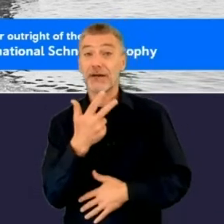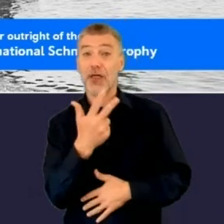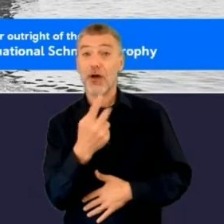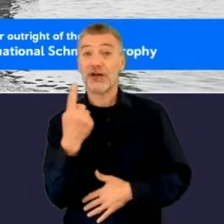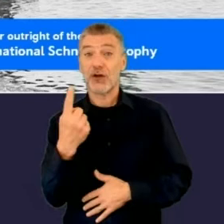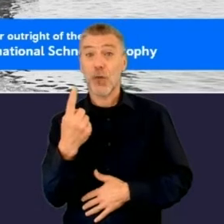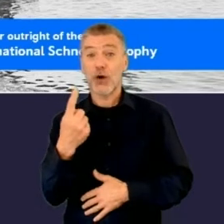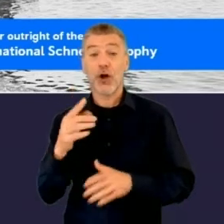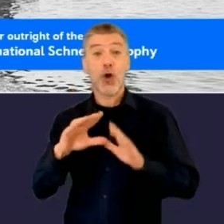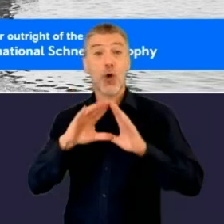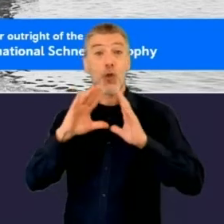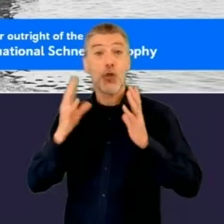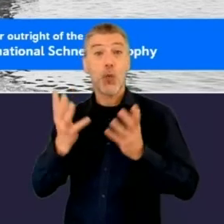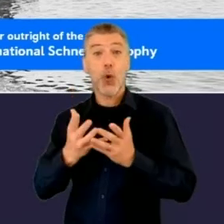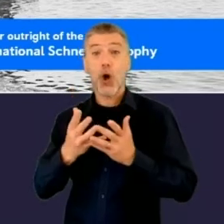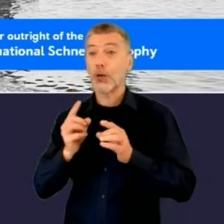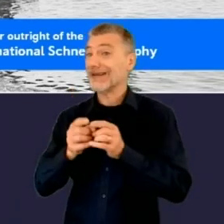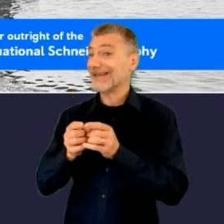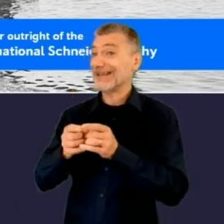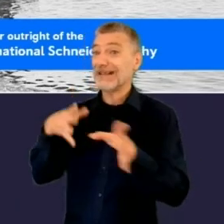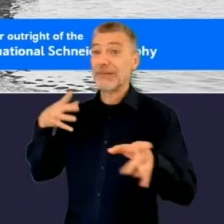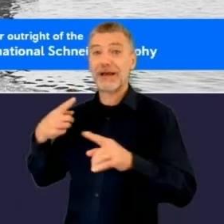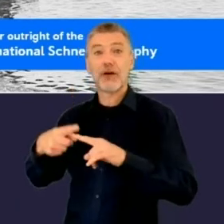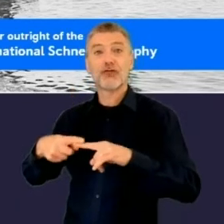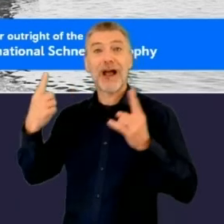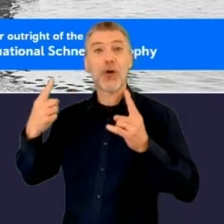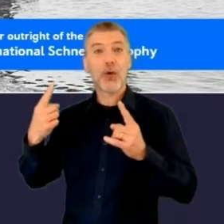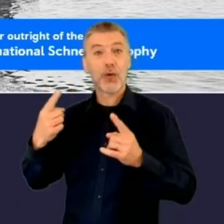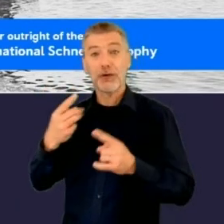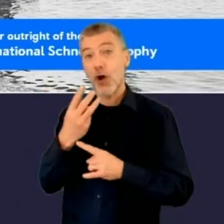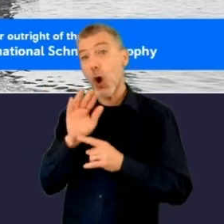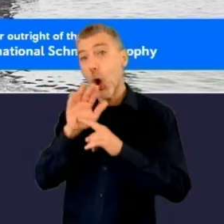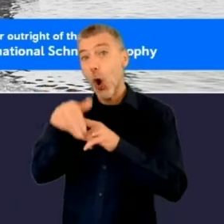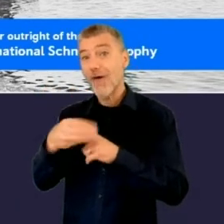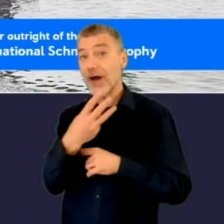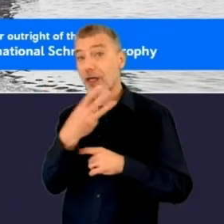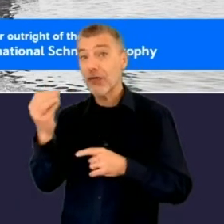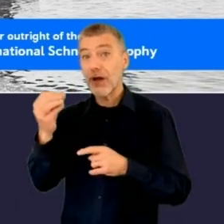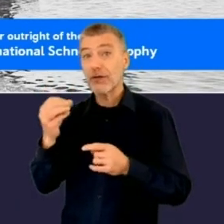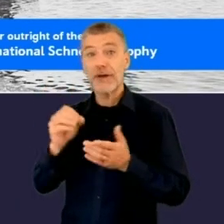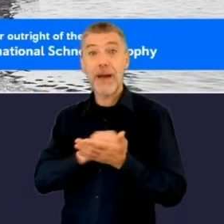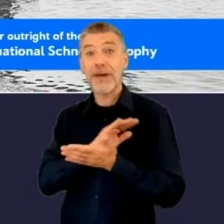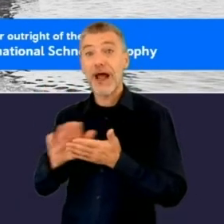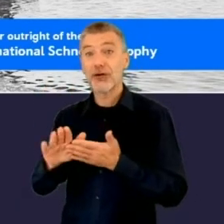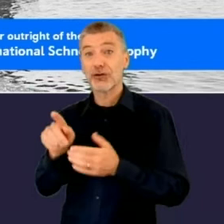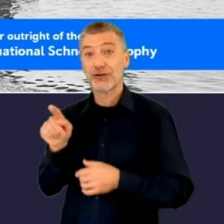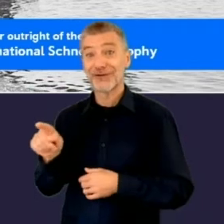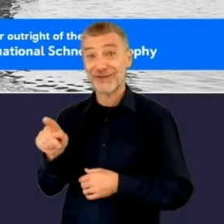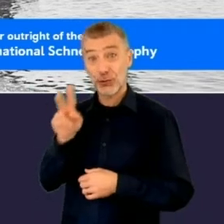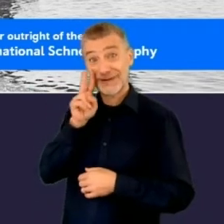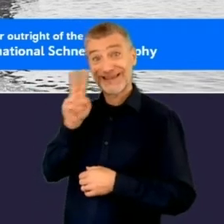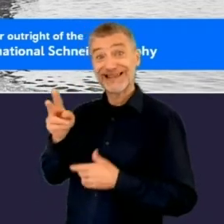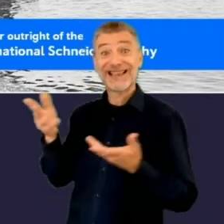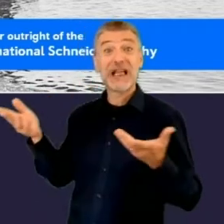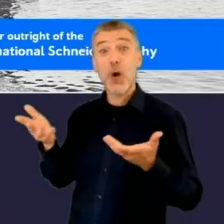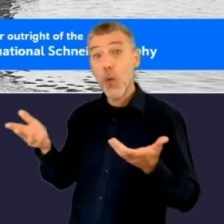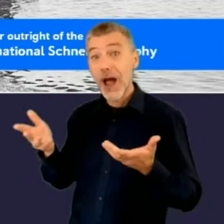record at more than 300 miles an hour. And if you go to the Science Museum in London, you can see this aircraft on